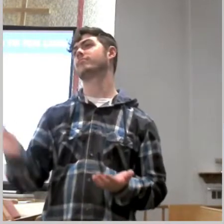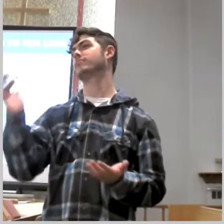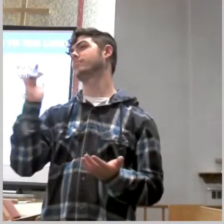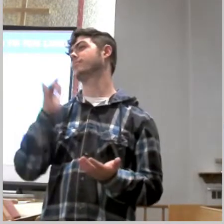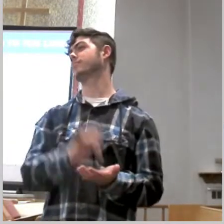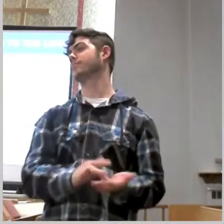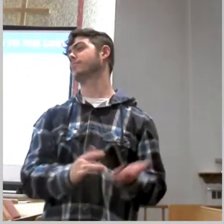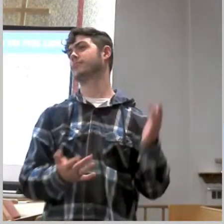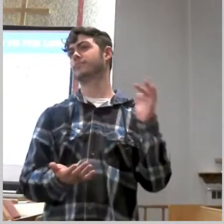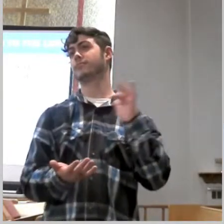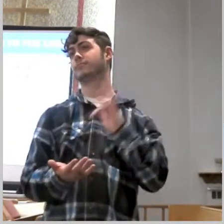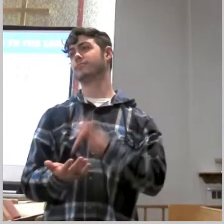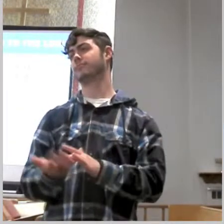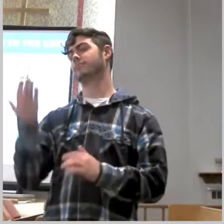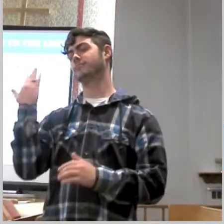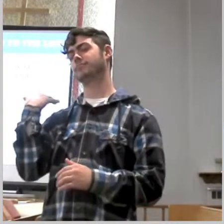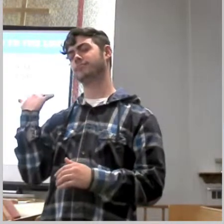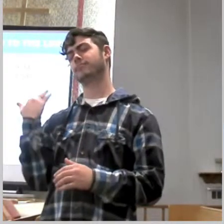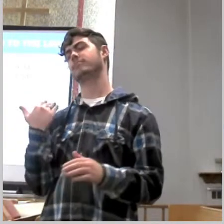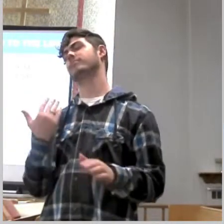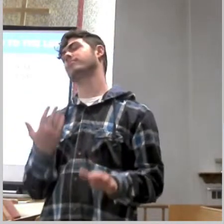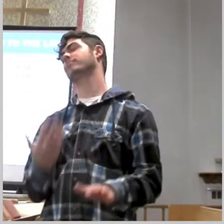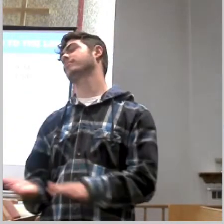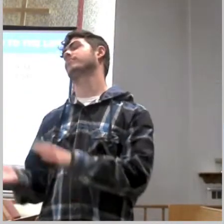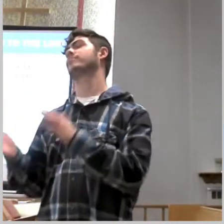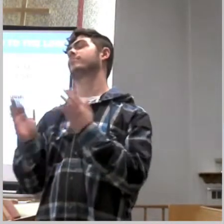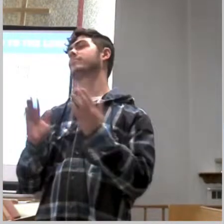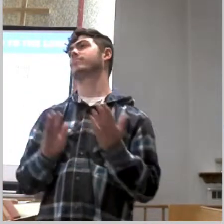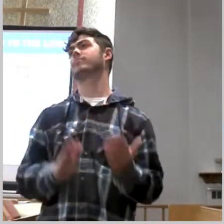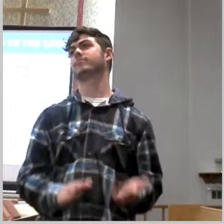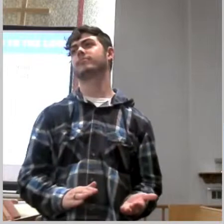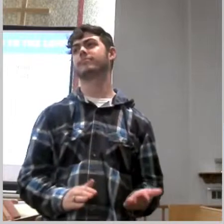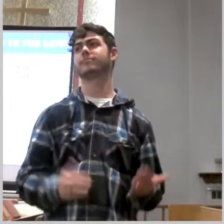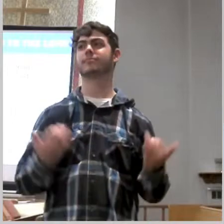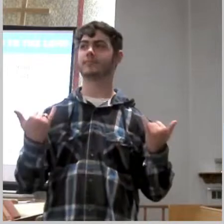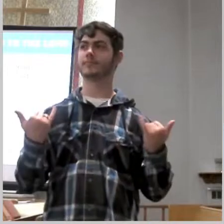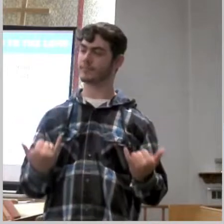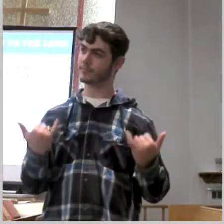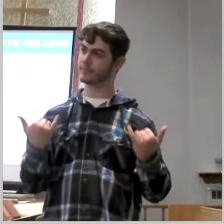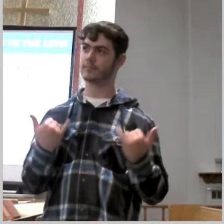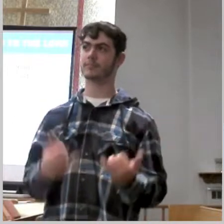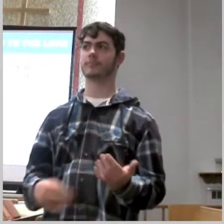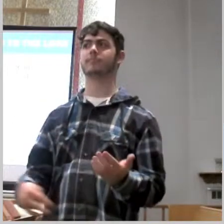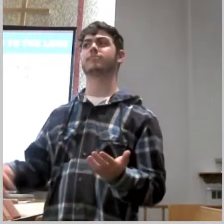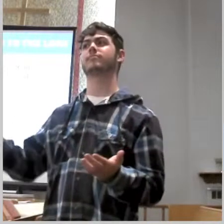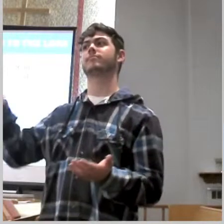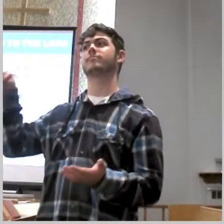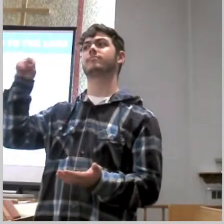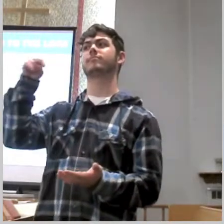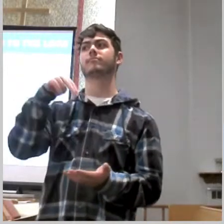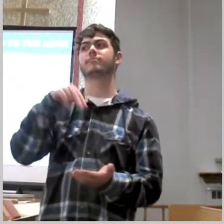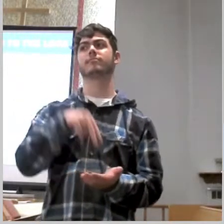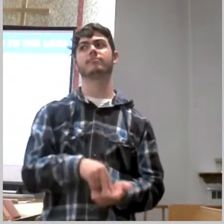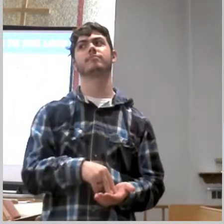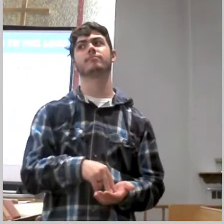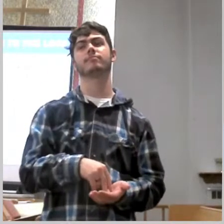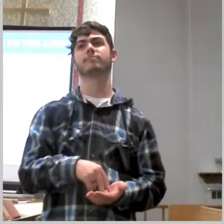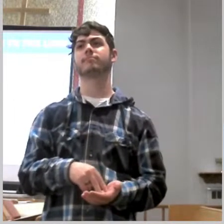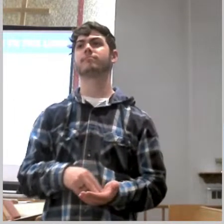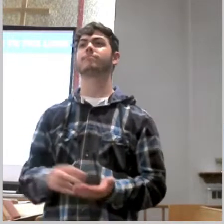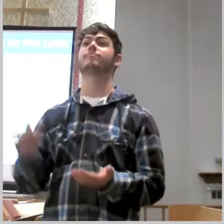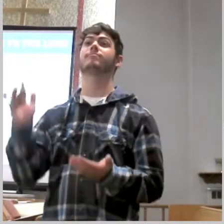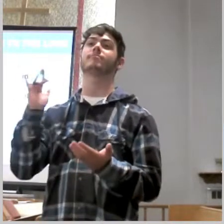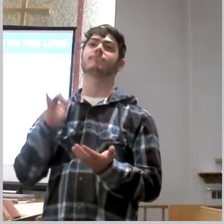dead. Jesus is risen. Jesus is